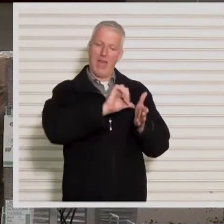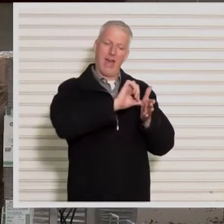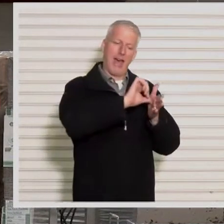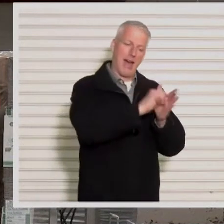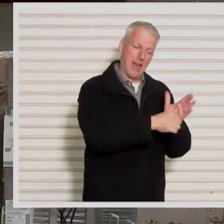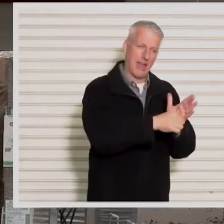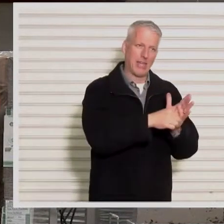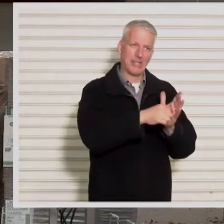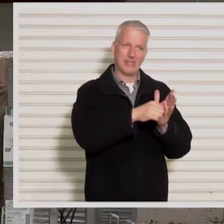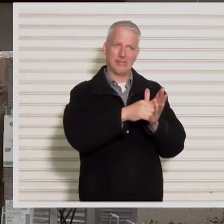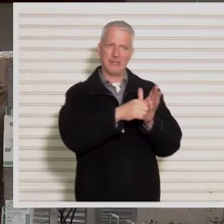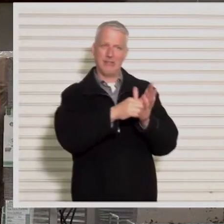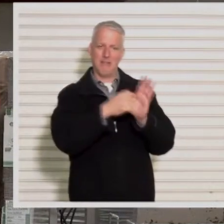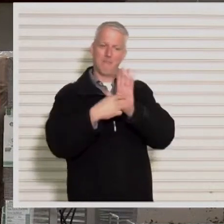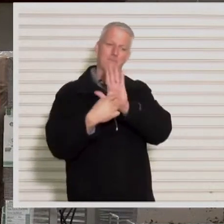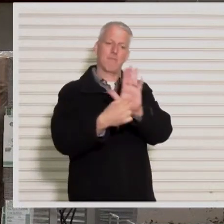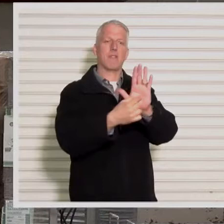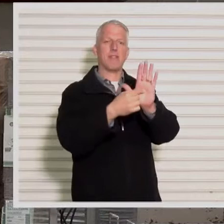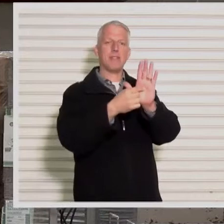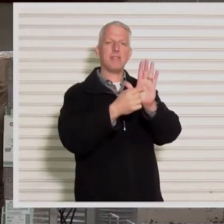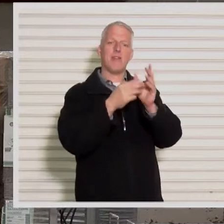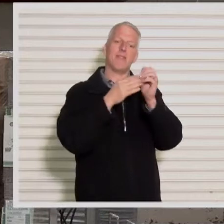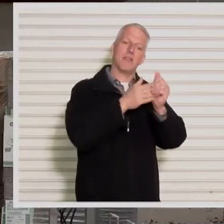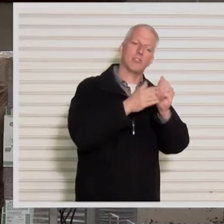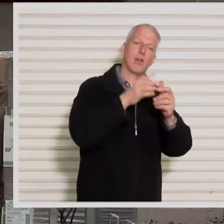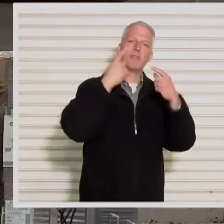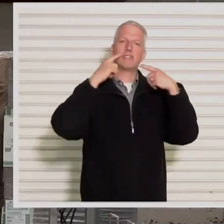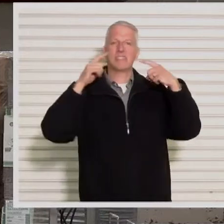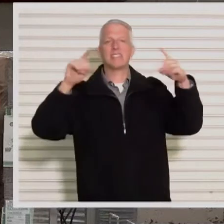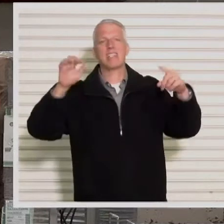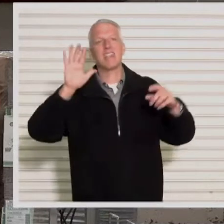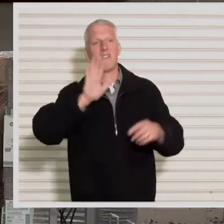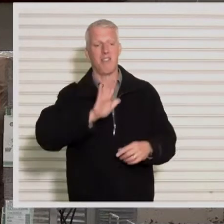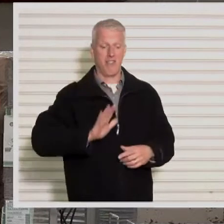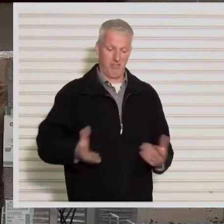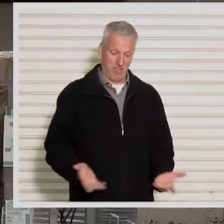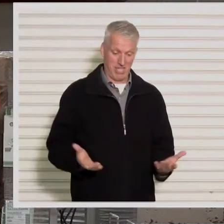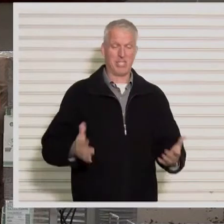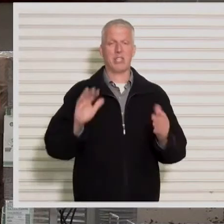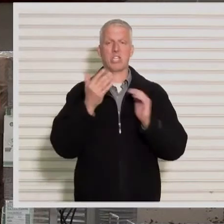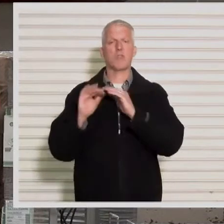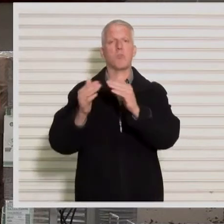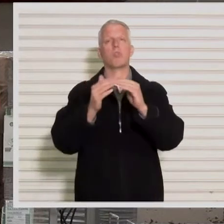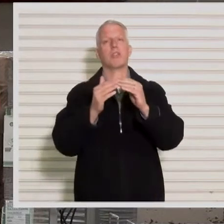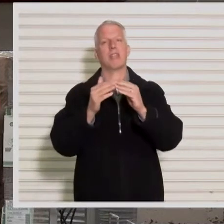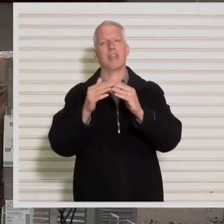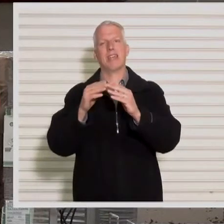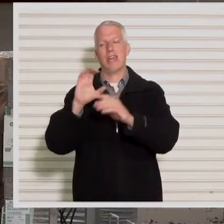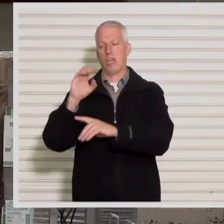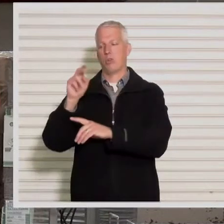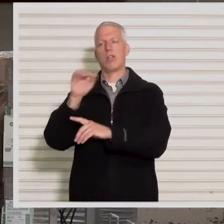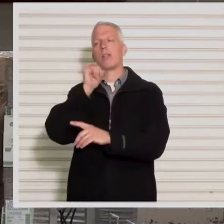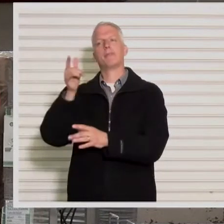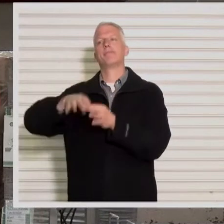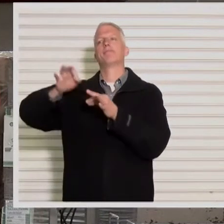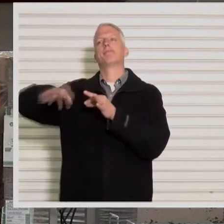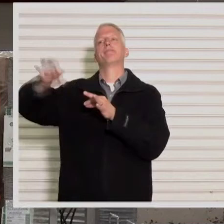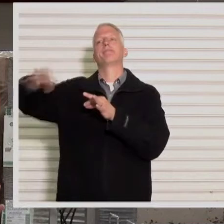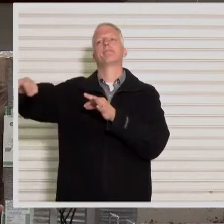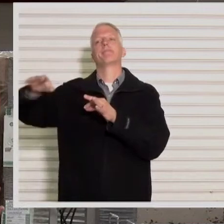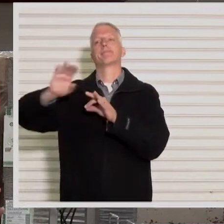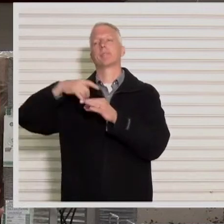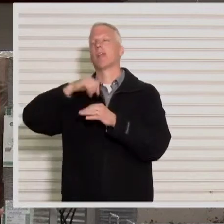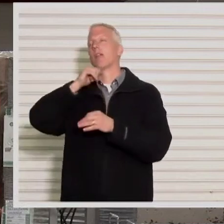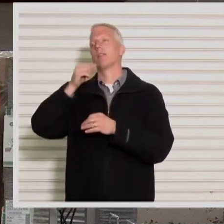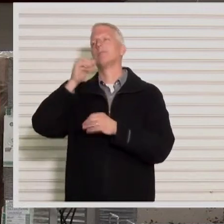leadership, highlighting the success of this community that didn't wait, didn't talk